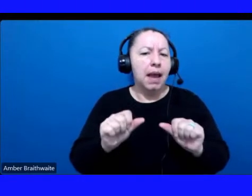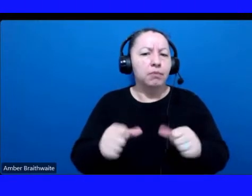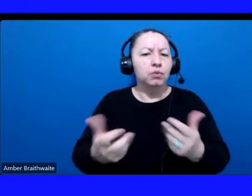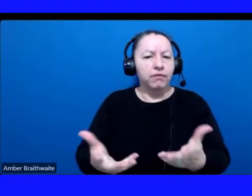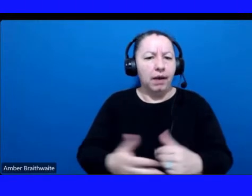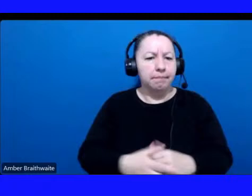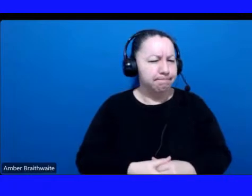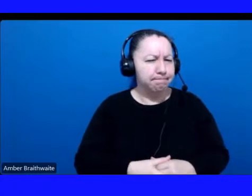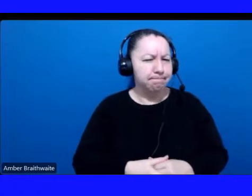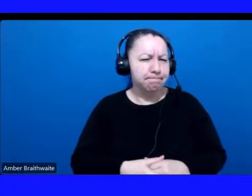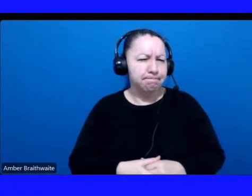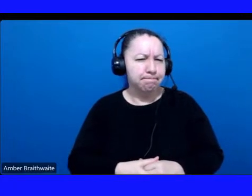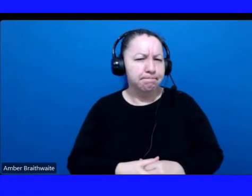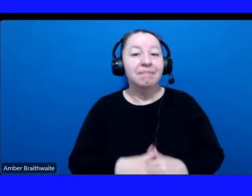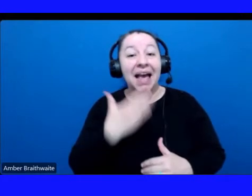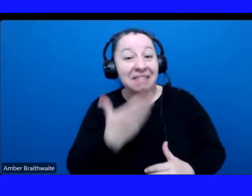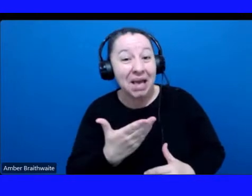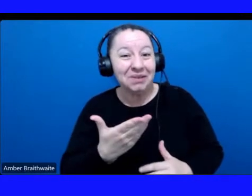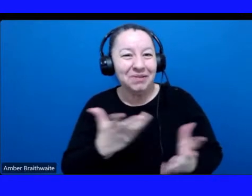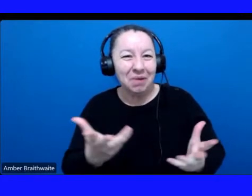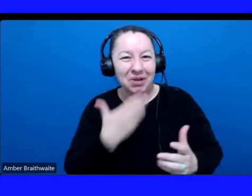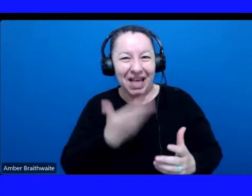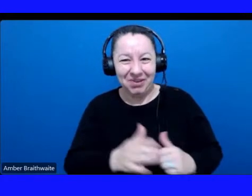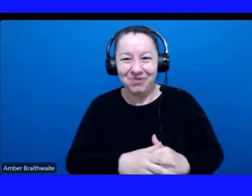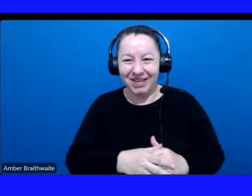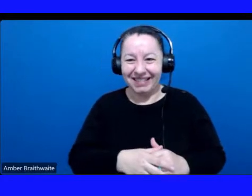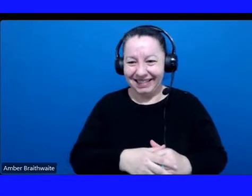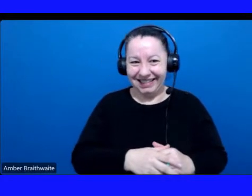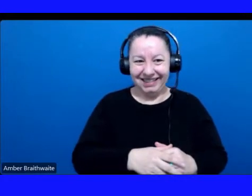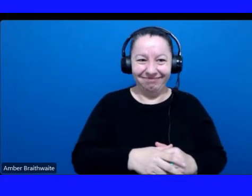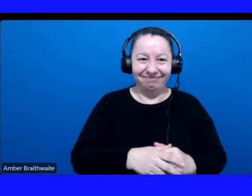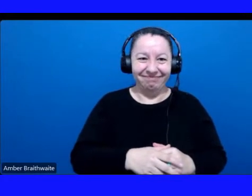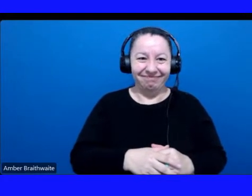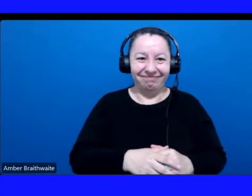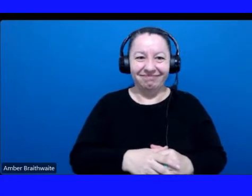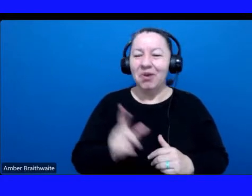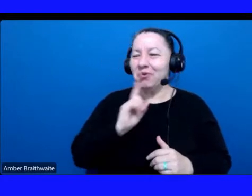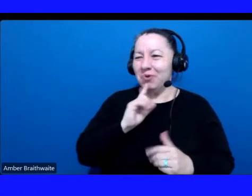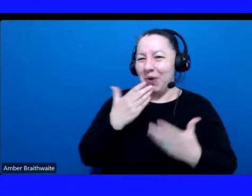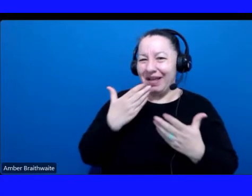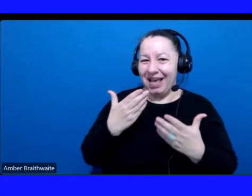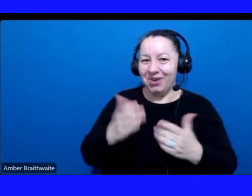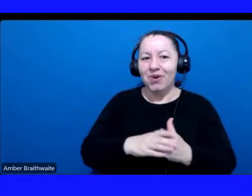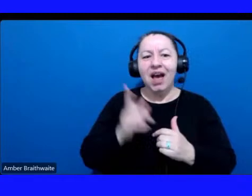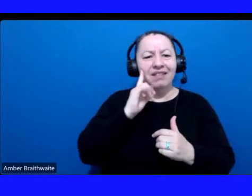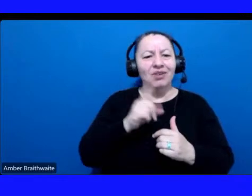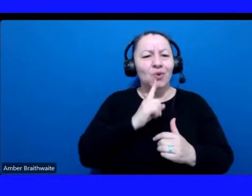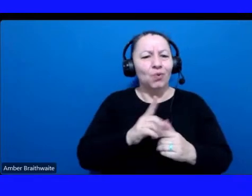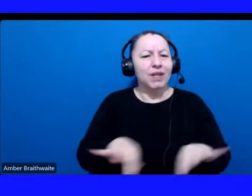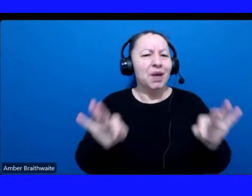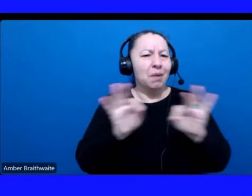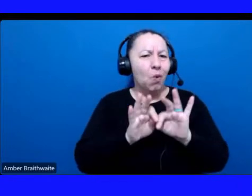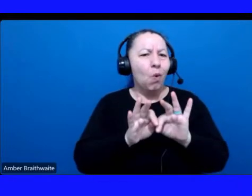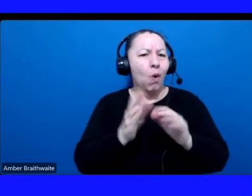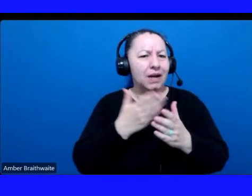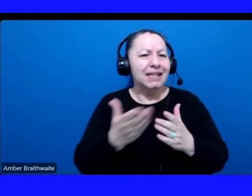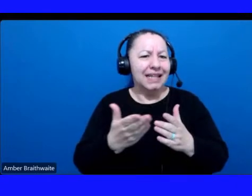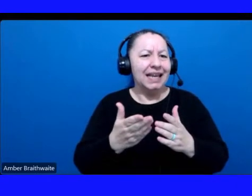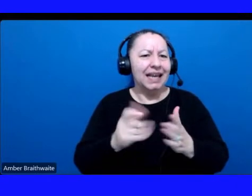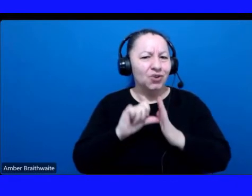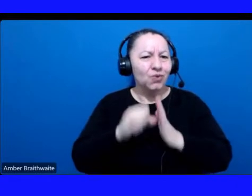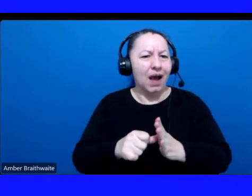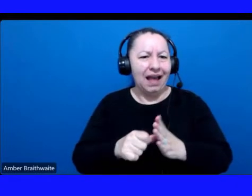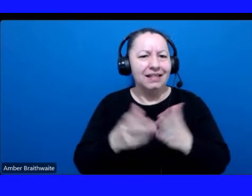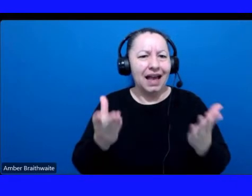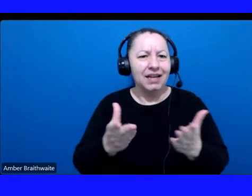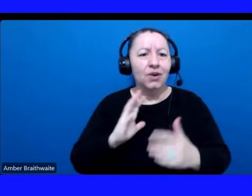autonomy has been significantly limited. They haven't been able to make choices for themselves. And so we try, and the case managers as part of this program are